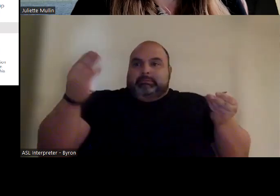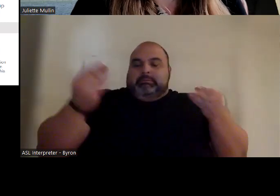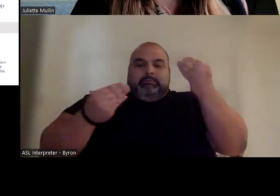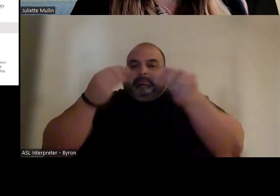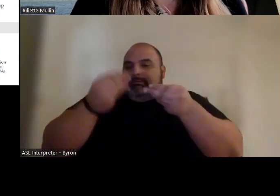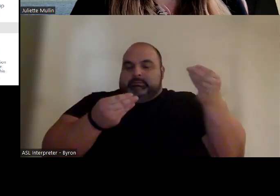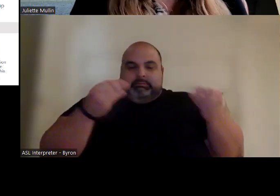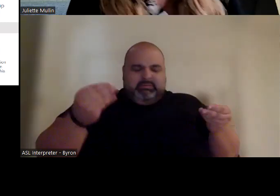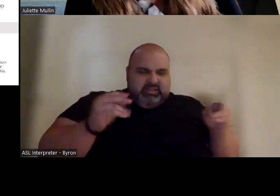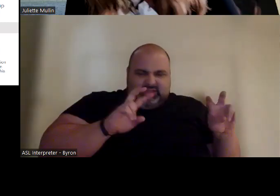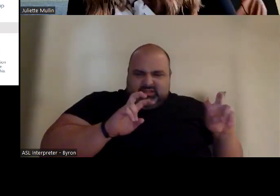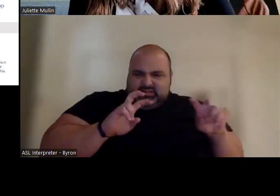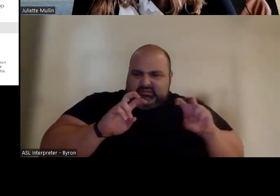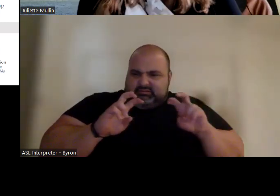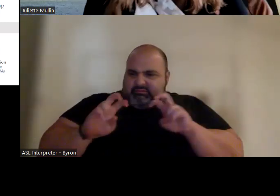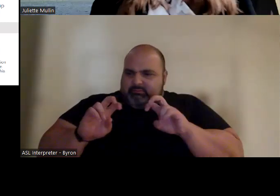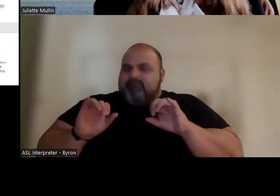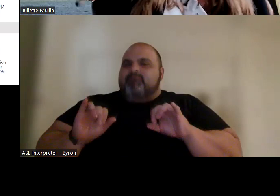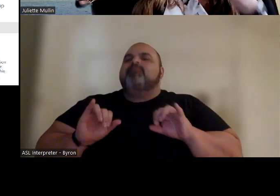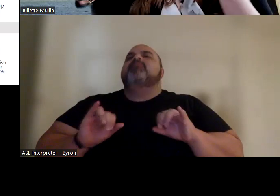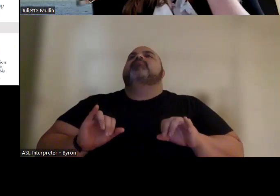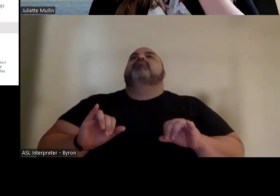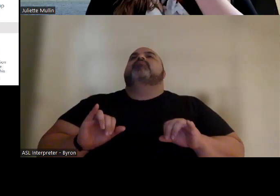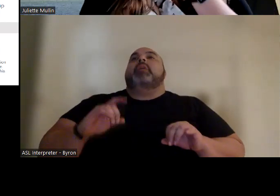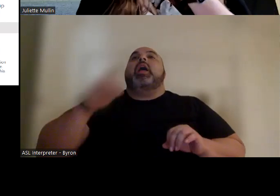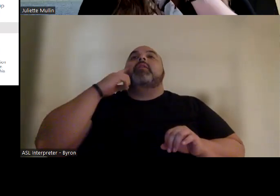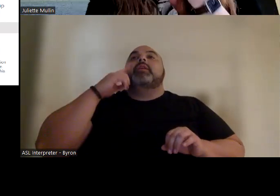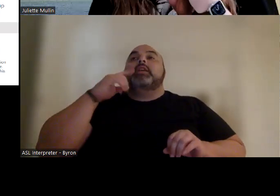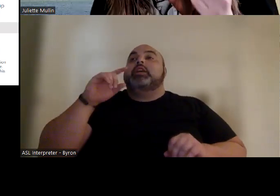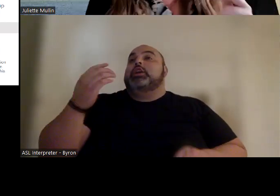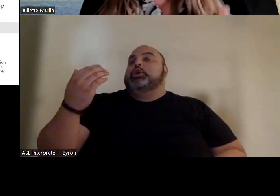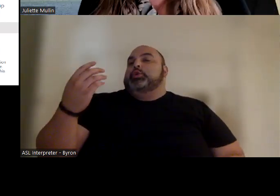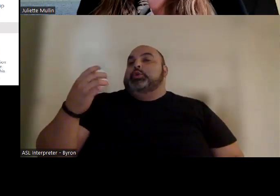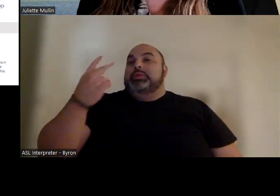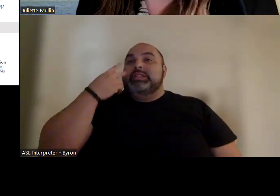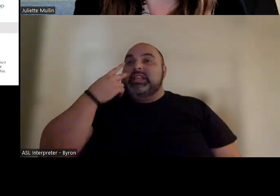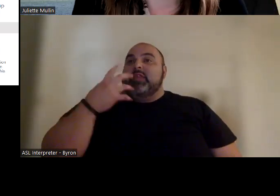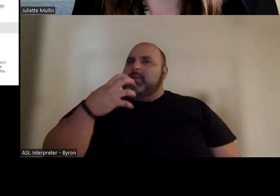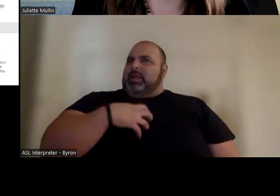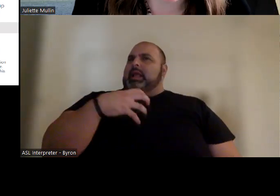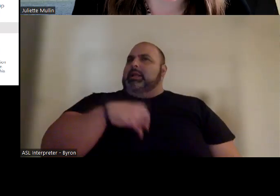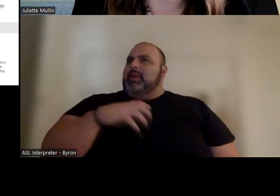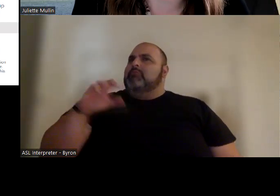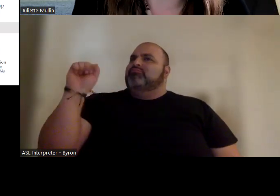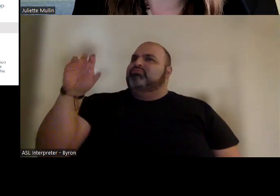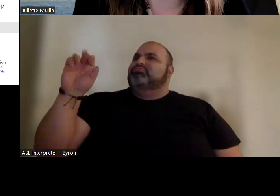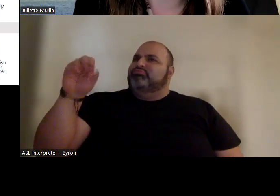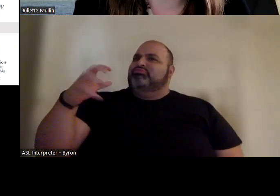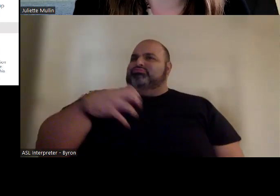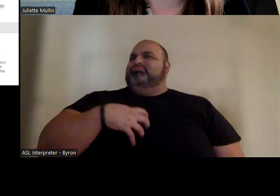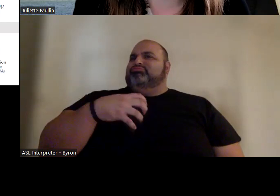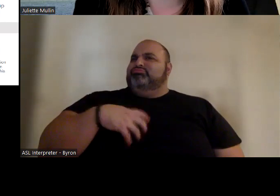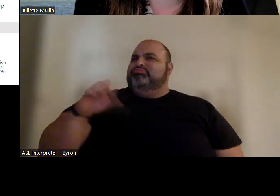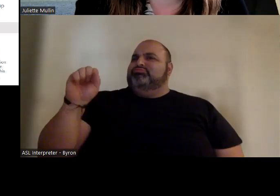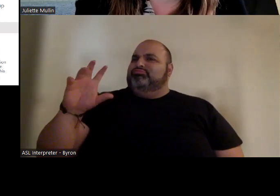you'll see with the data is in 2020. The kind of complaints that that started to